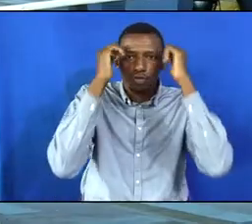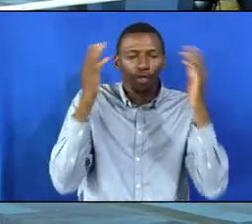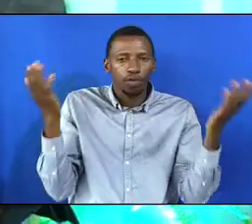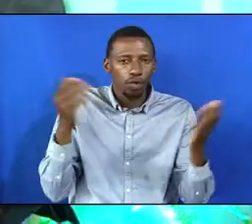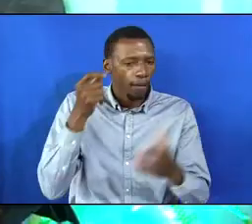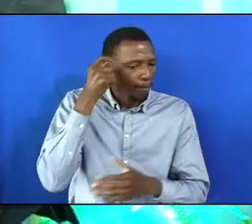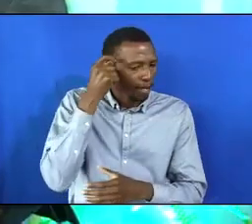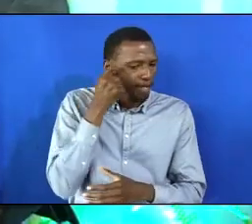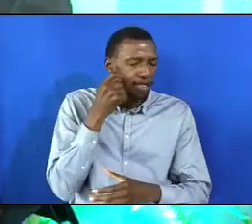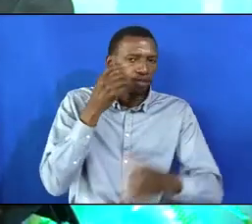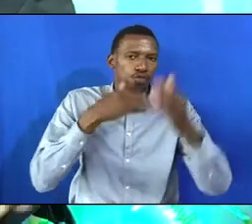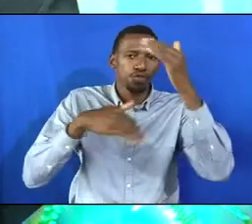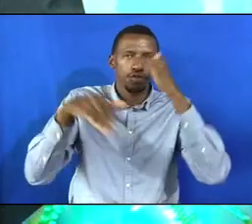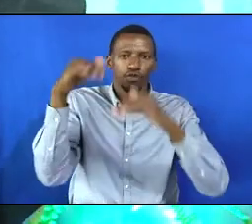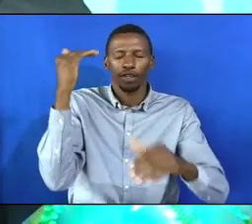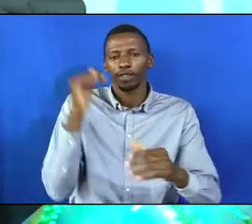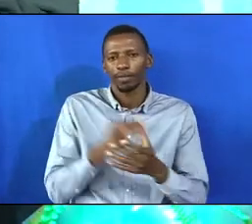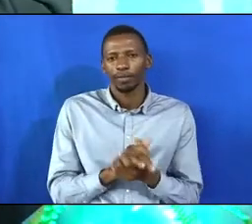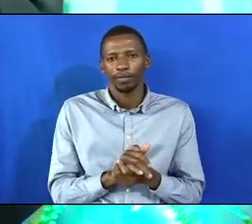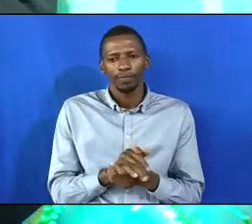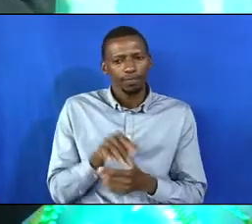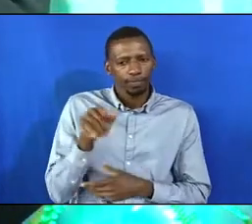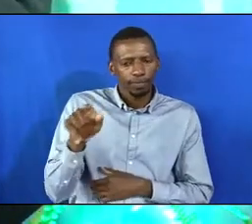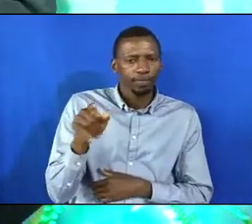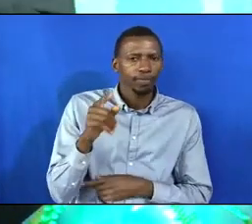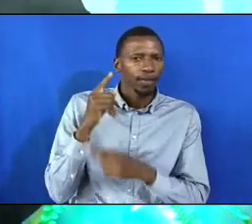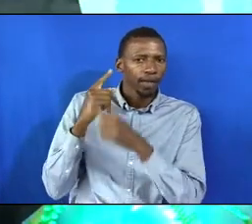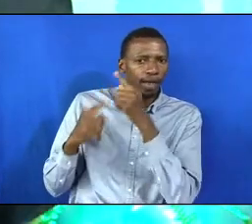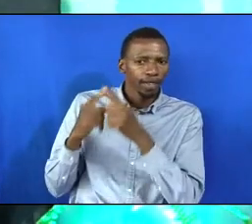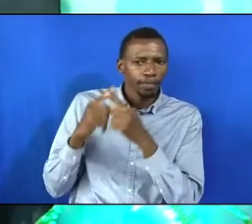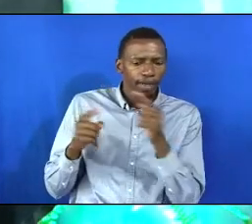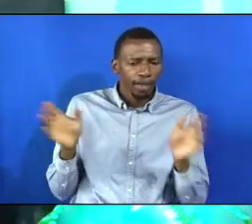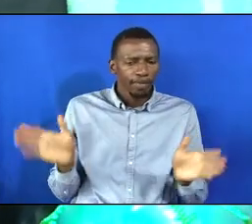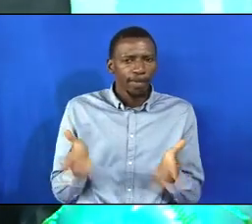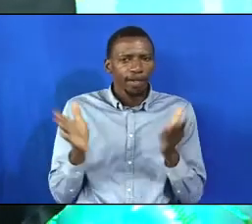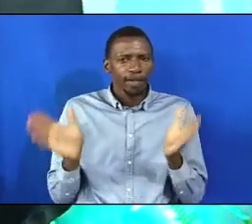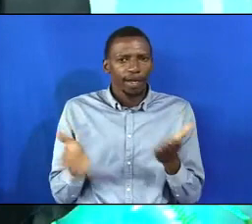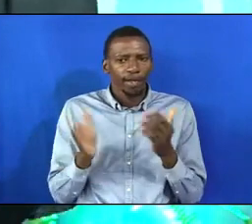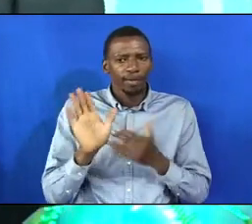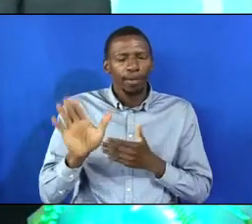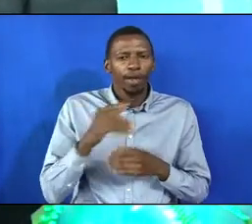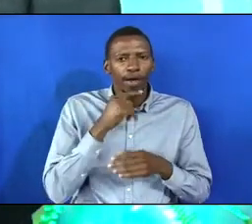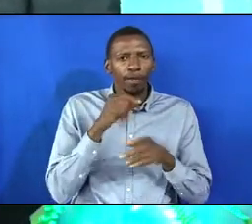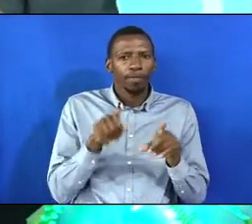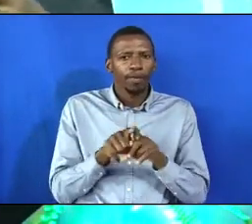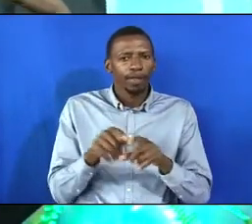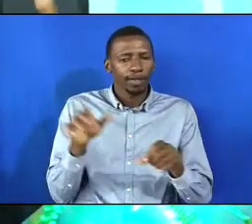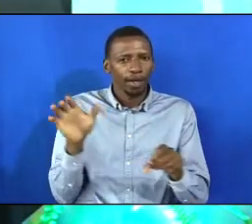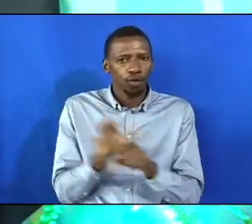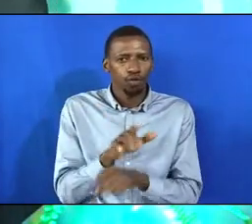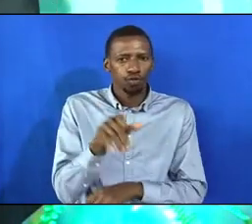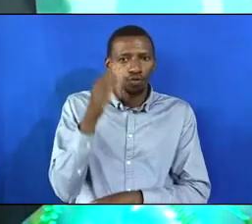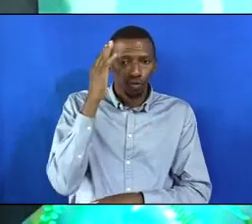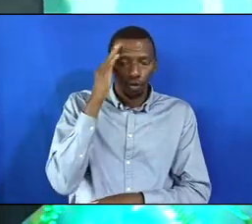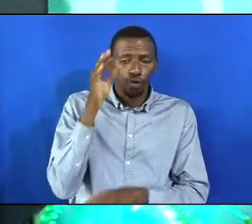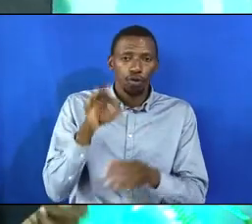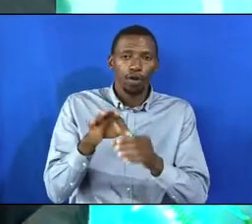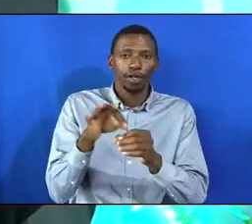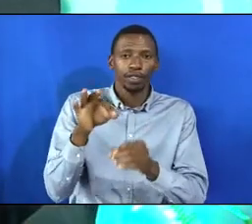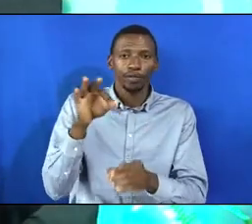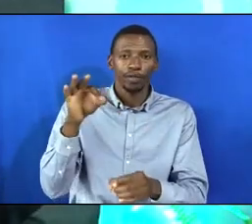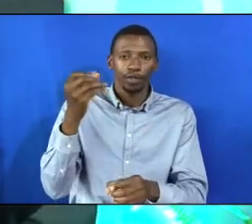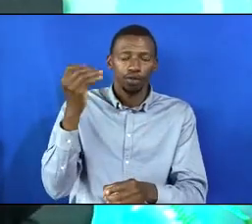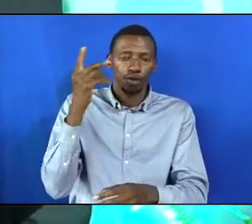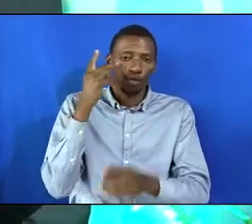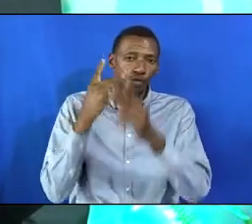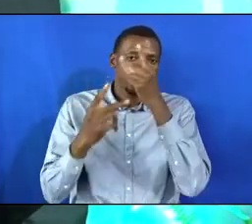University. That experience encouraged the brother so much. You know, spirit of prophecy tells us